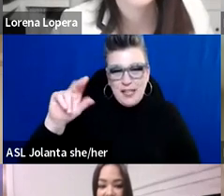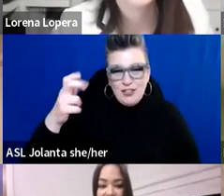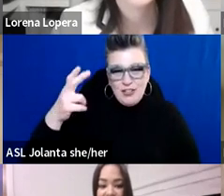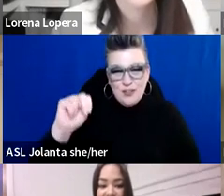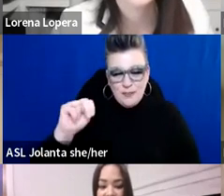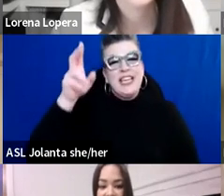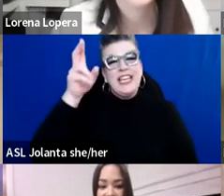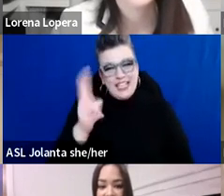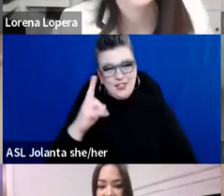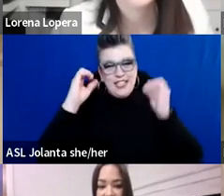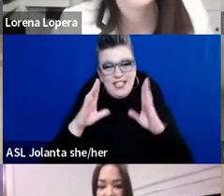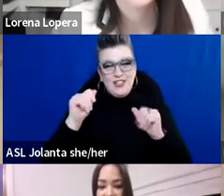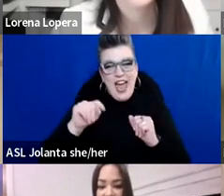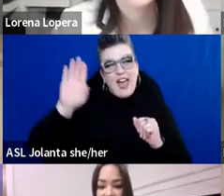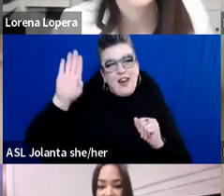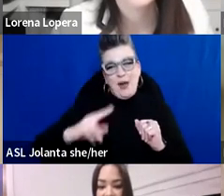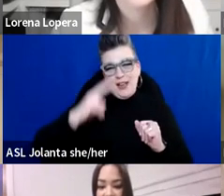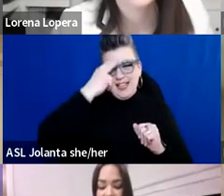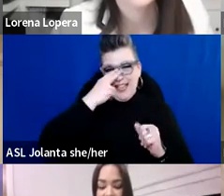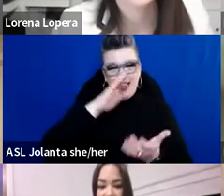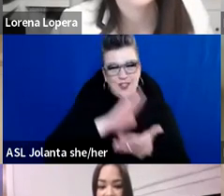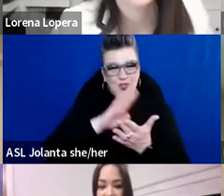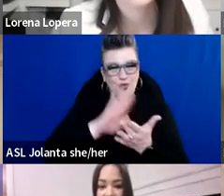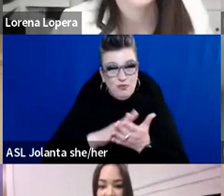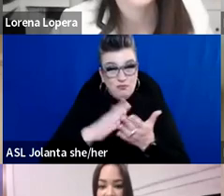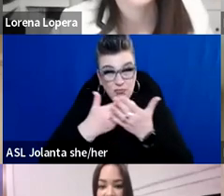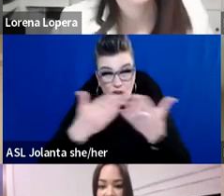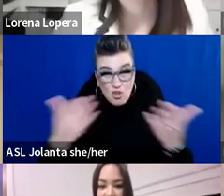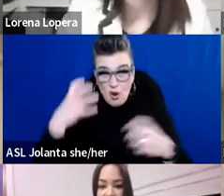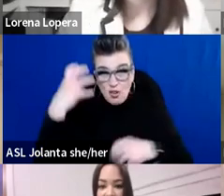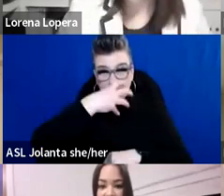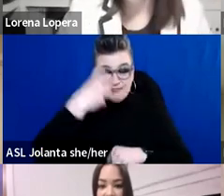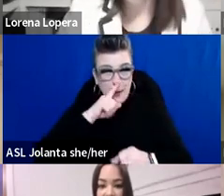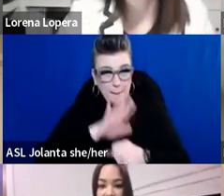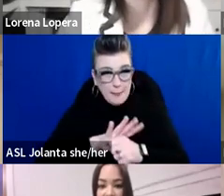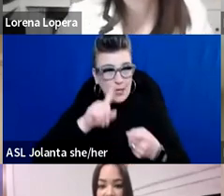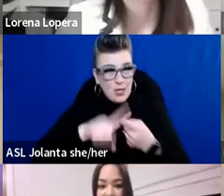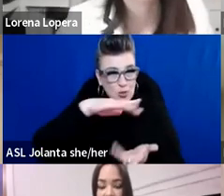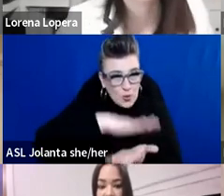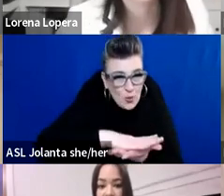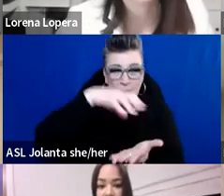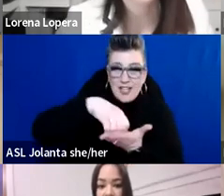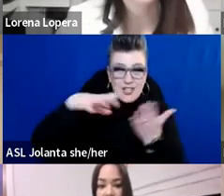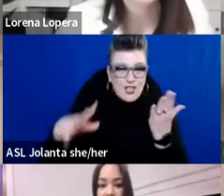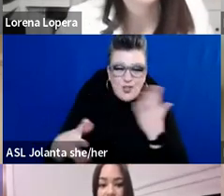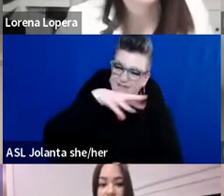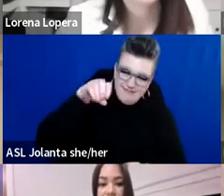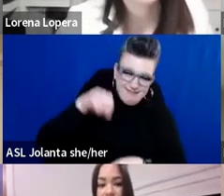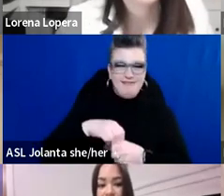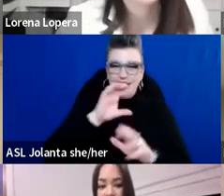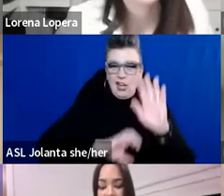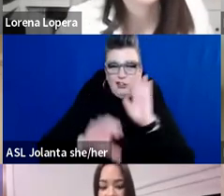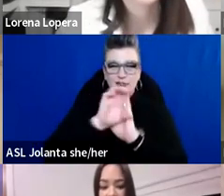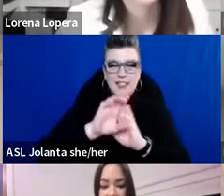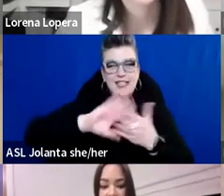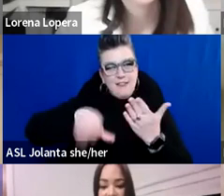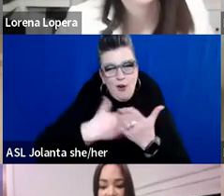your unwavering dedication and commitment to our students and school communities embodies the characteristics of boston public school staff